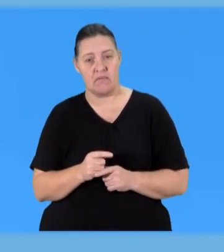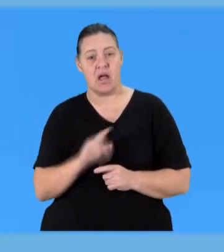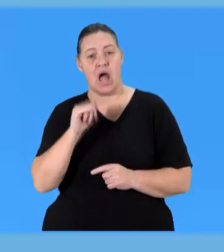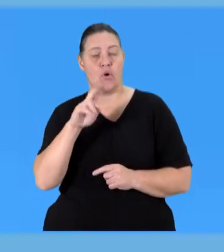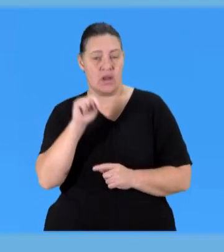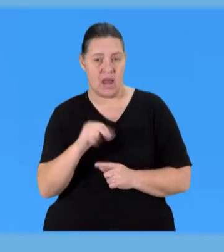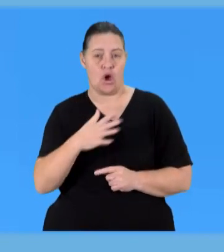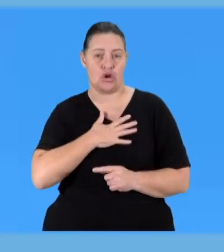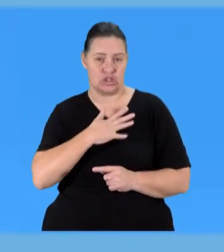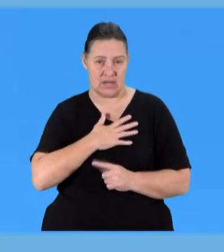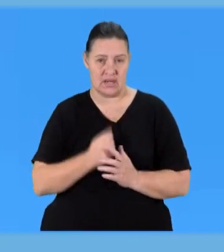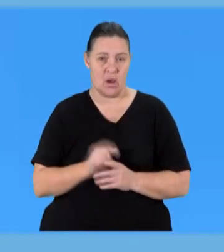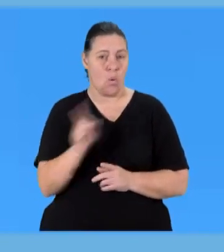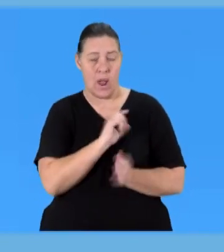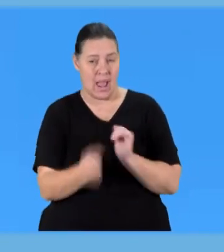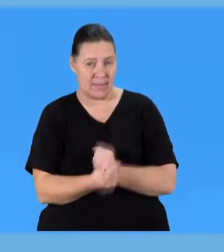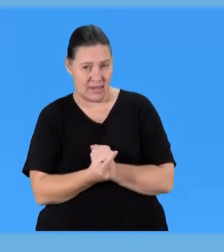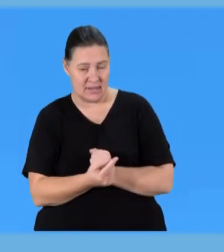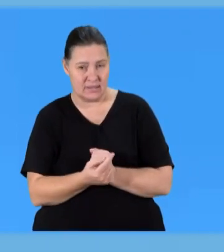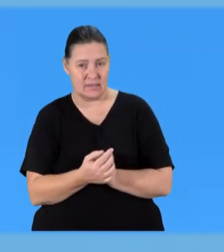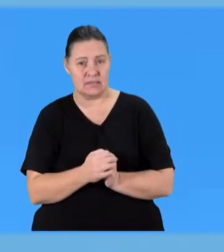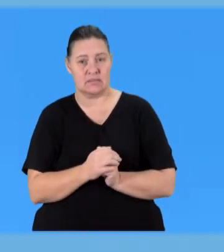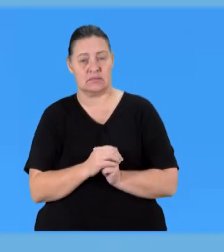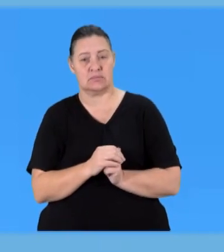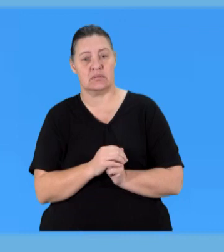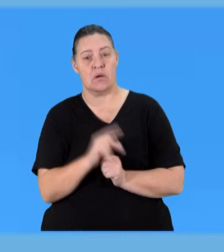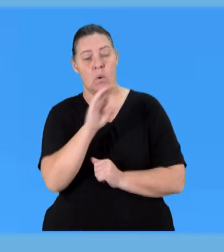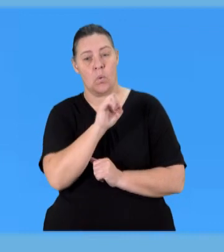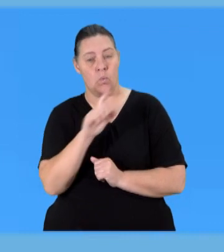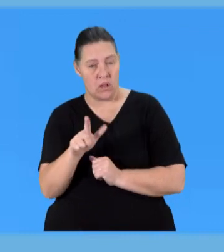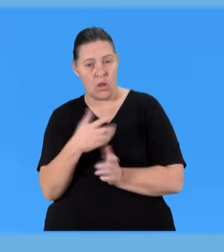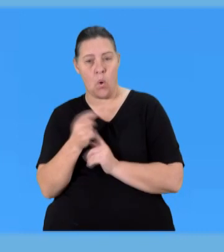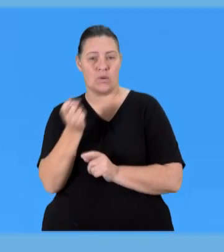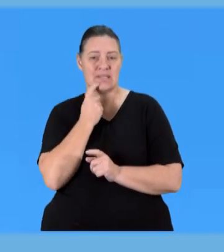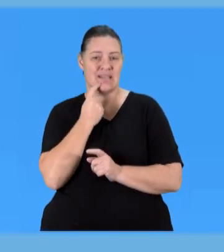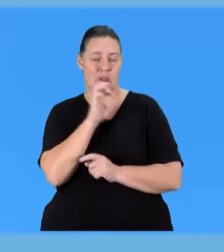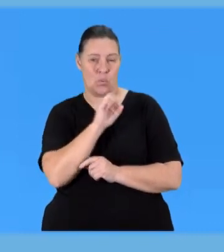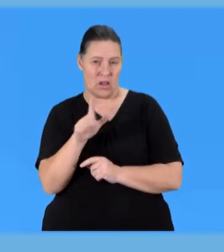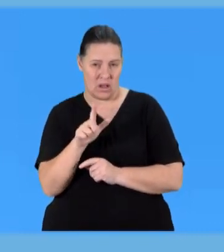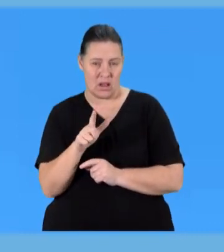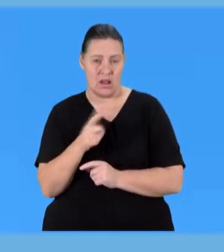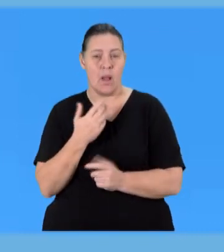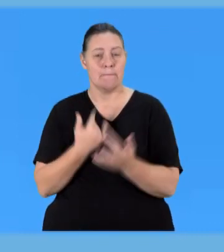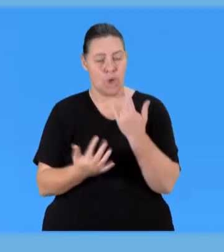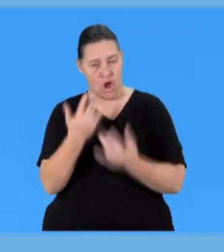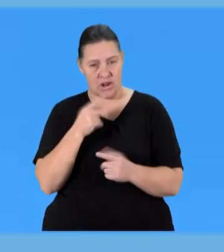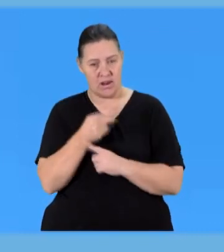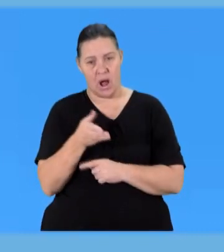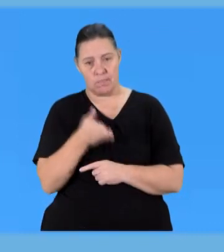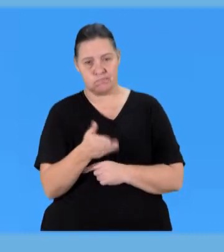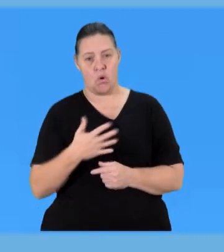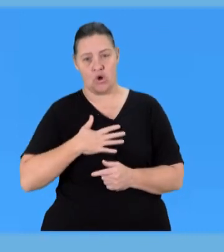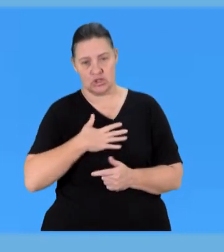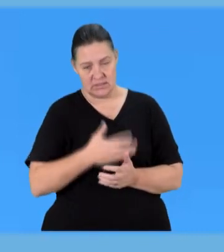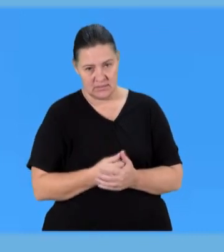of iron and oxygen, what happens is the wool or the steel wool, it is going to burn in the presence